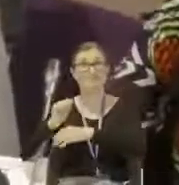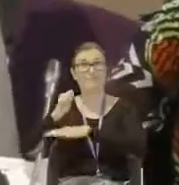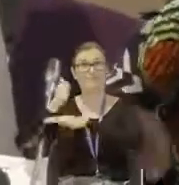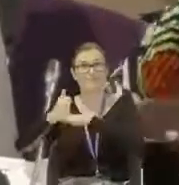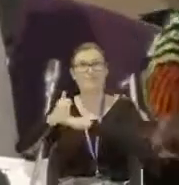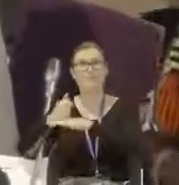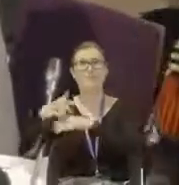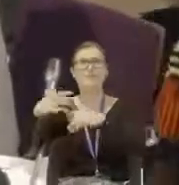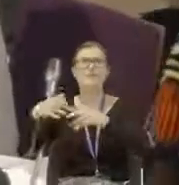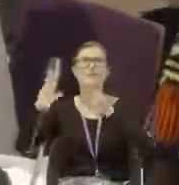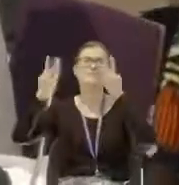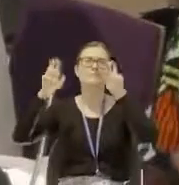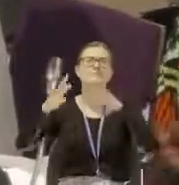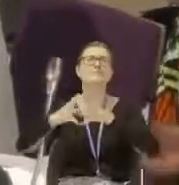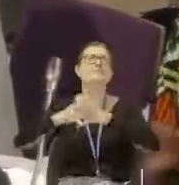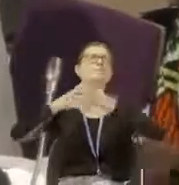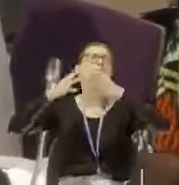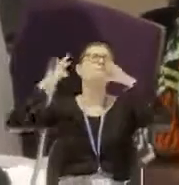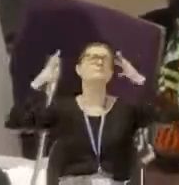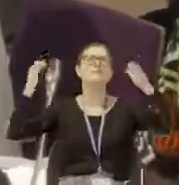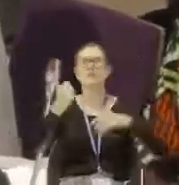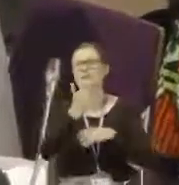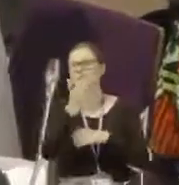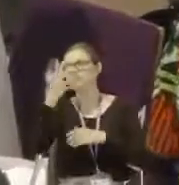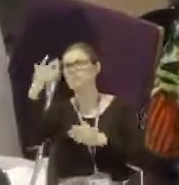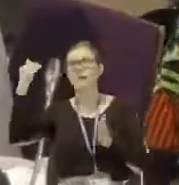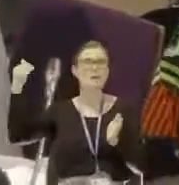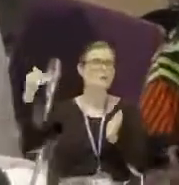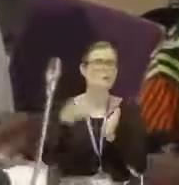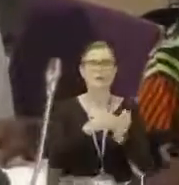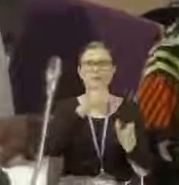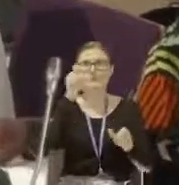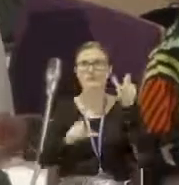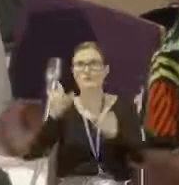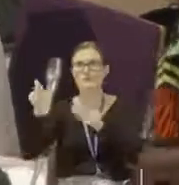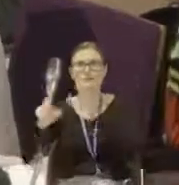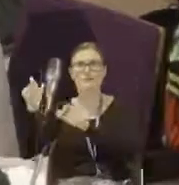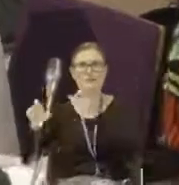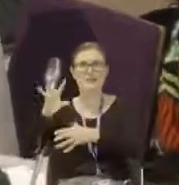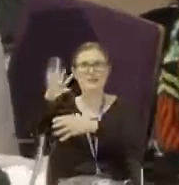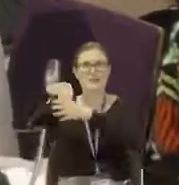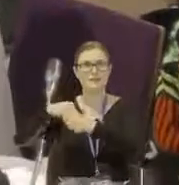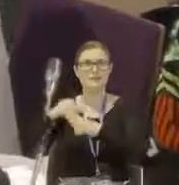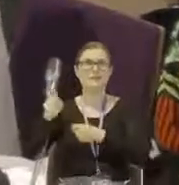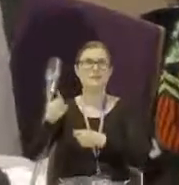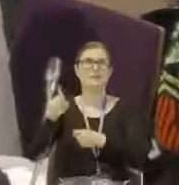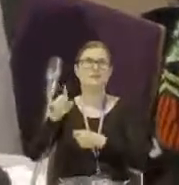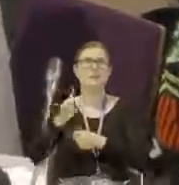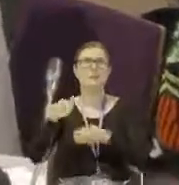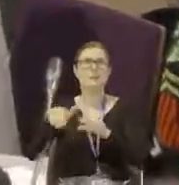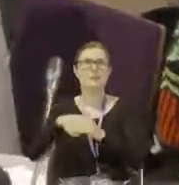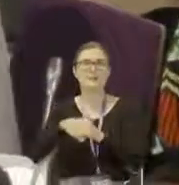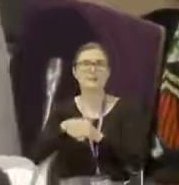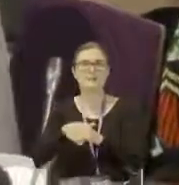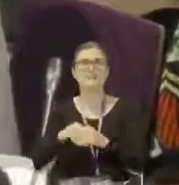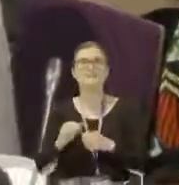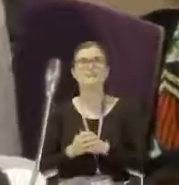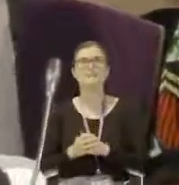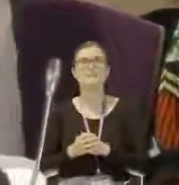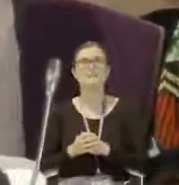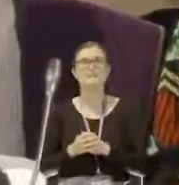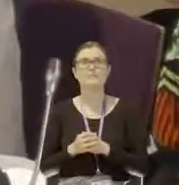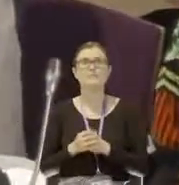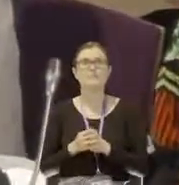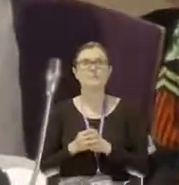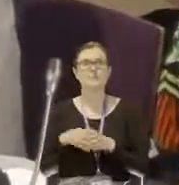that intermediary cities have a very important role to play in the urban era, and